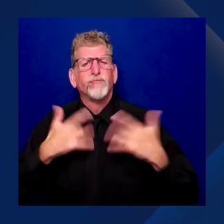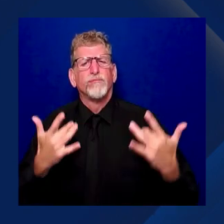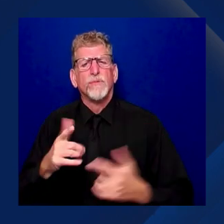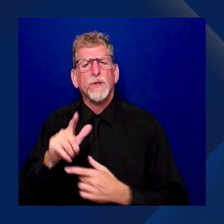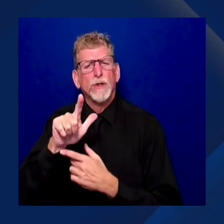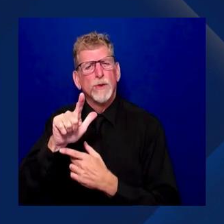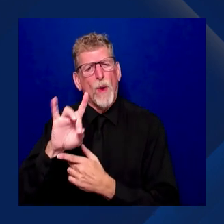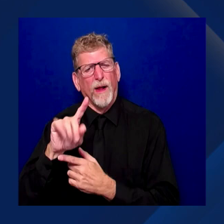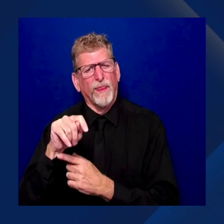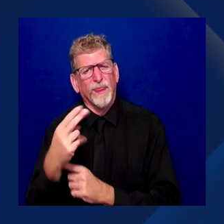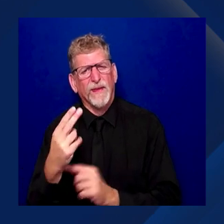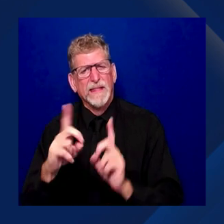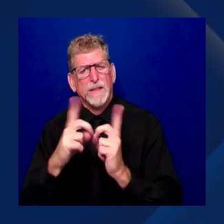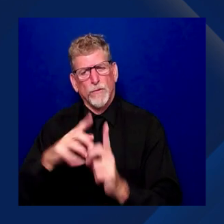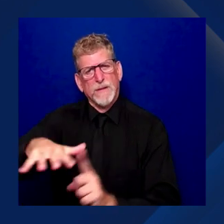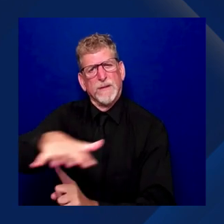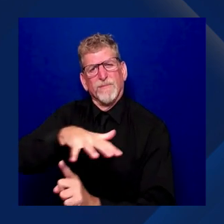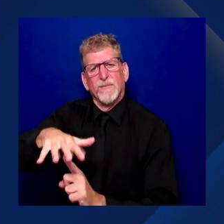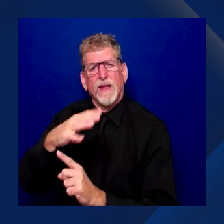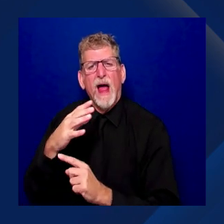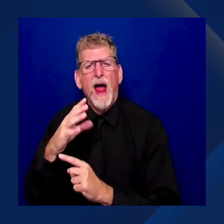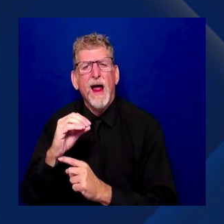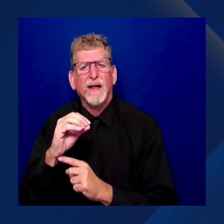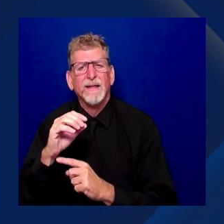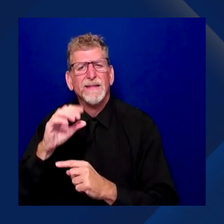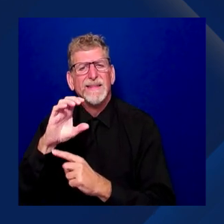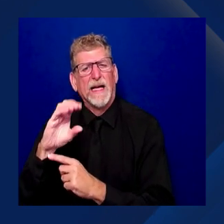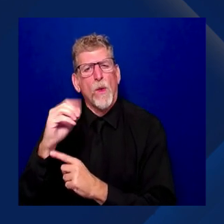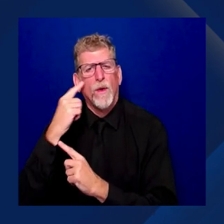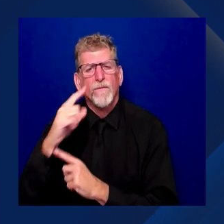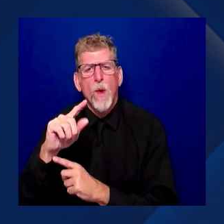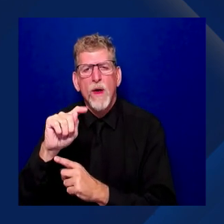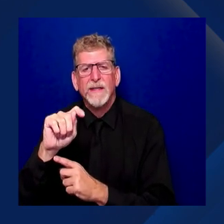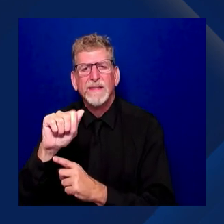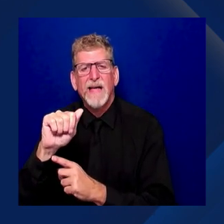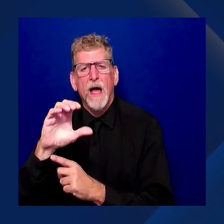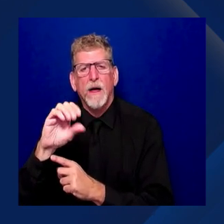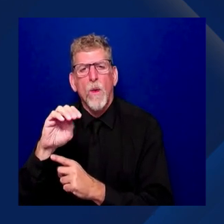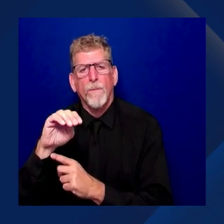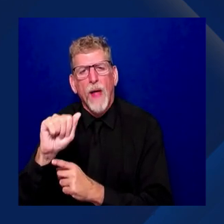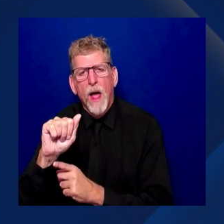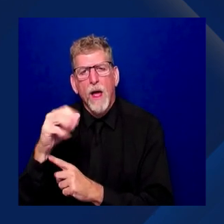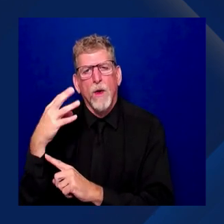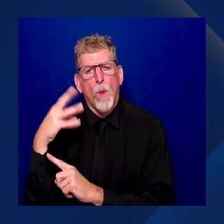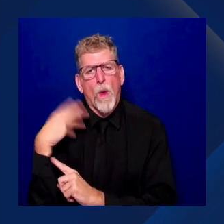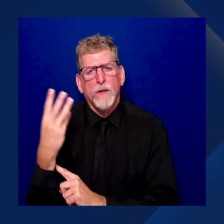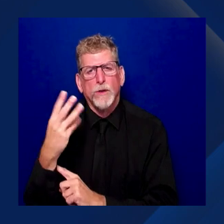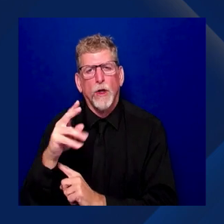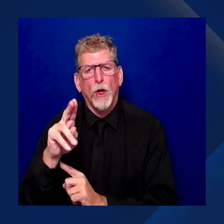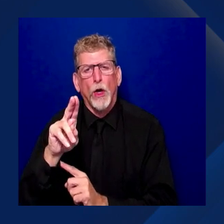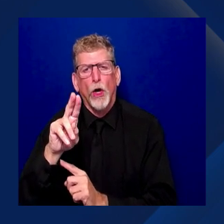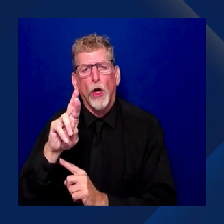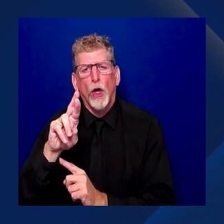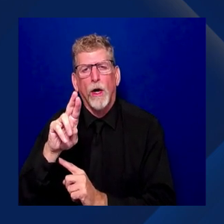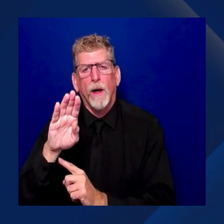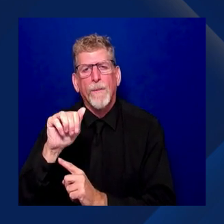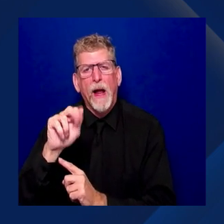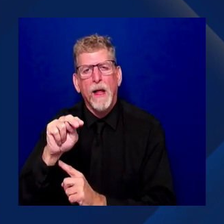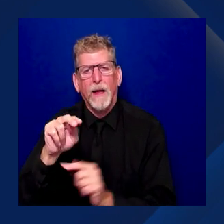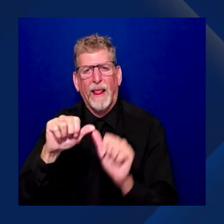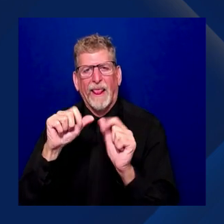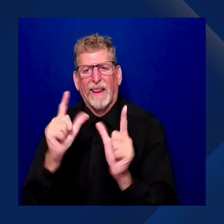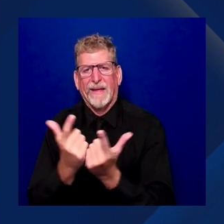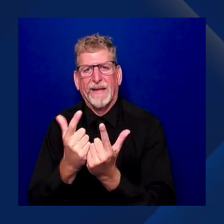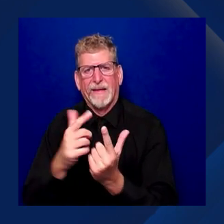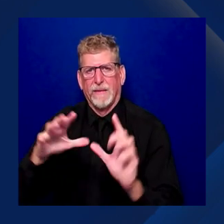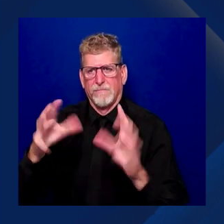League. Under her leadership, the Tacoma Urban League developed a program to address the challenges that women, especially